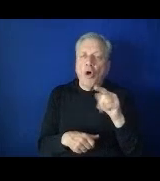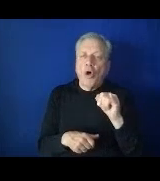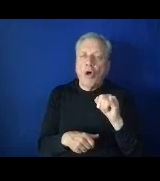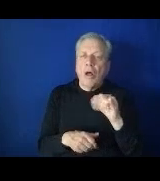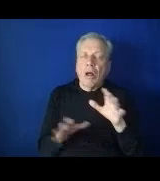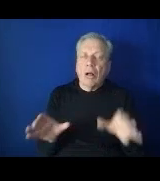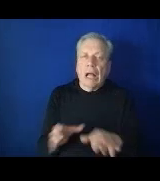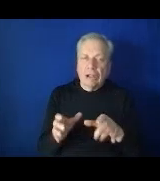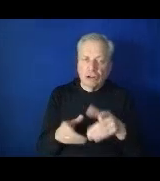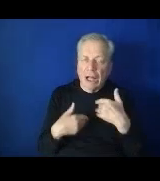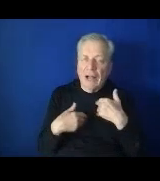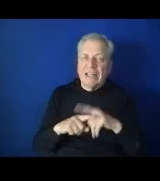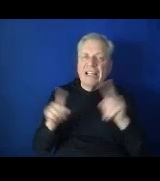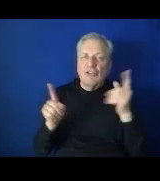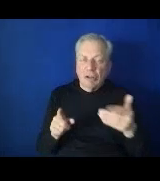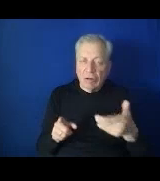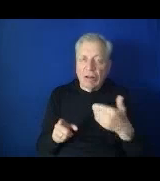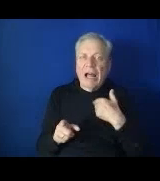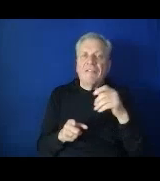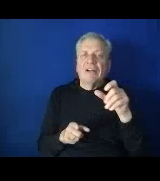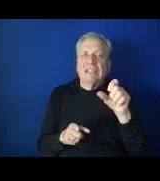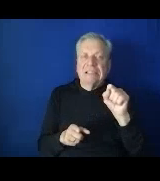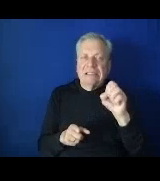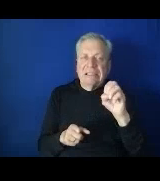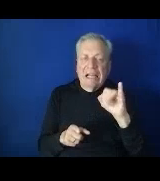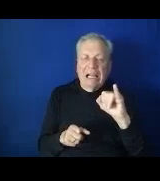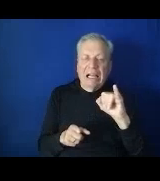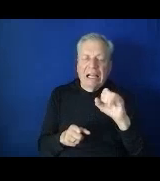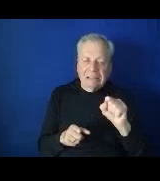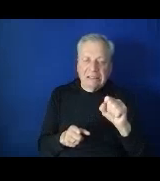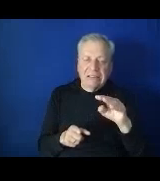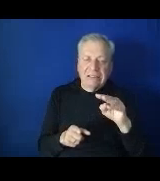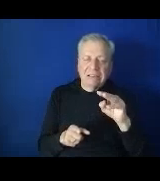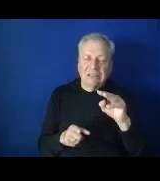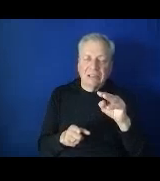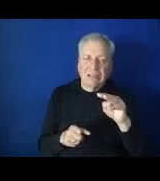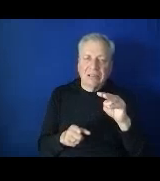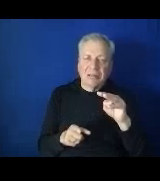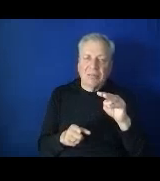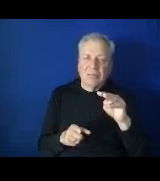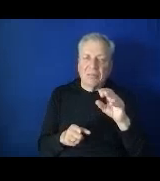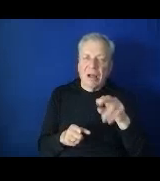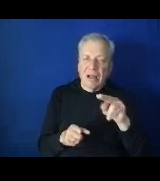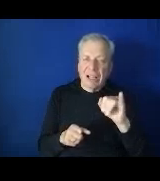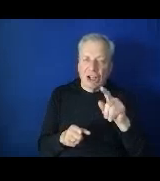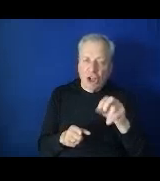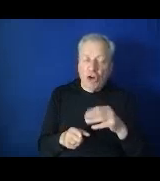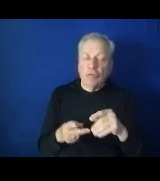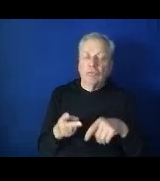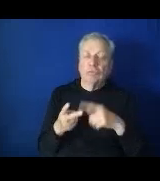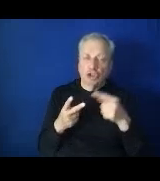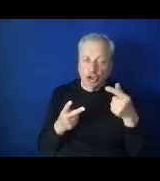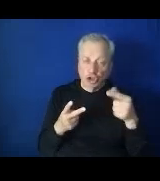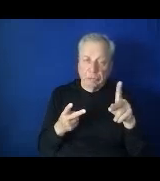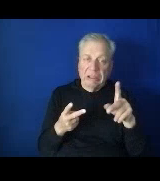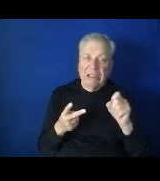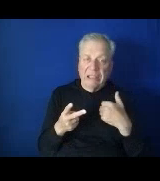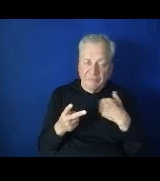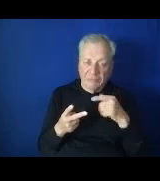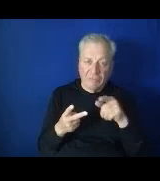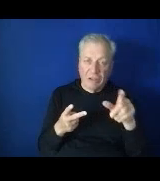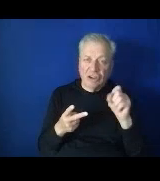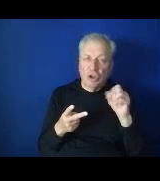stuff. So it has a seismometer, it has, but it also has a GPS right here. So this